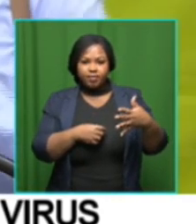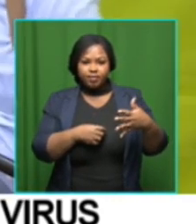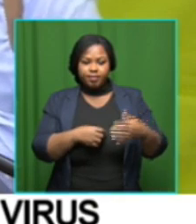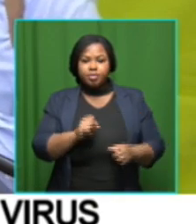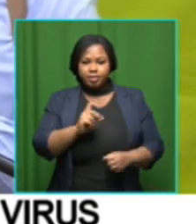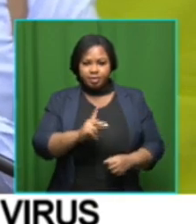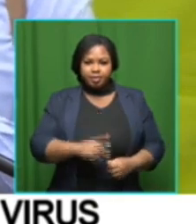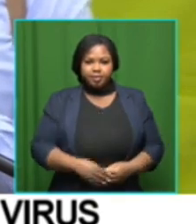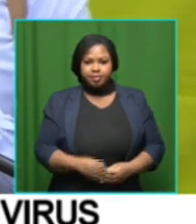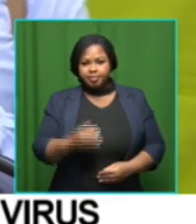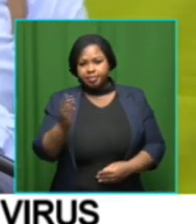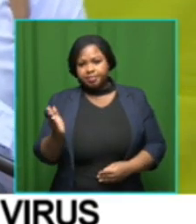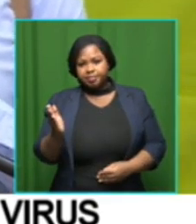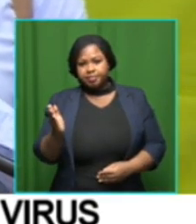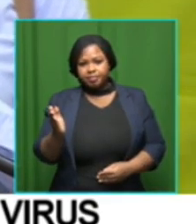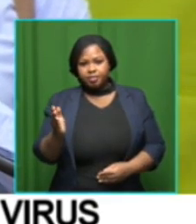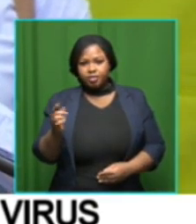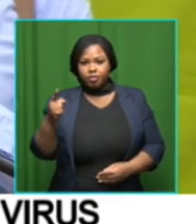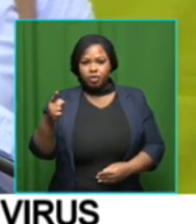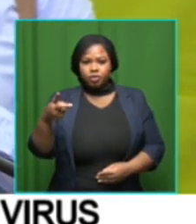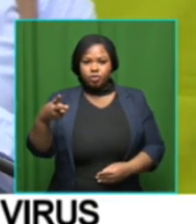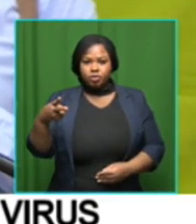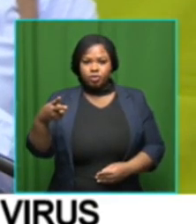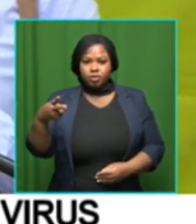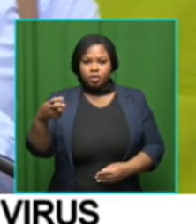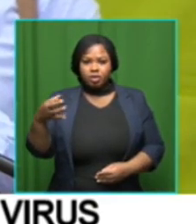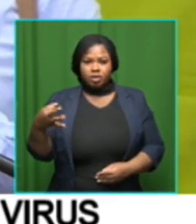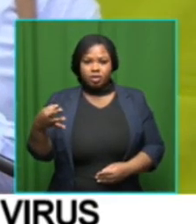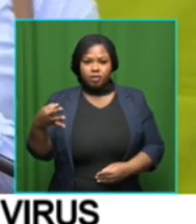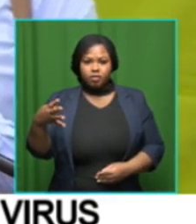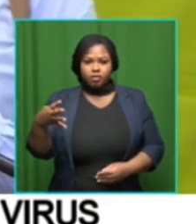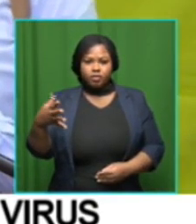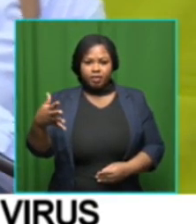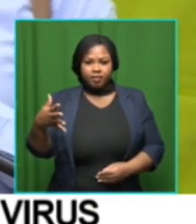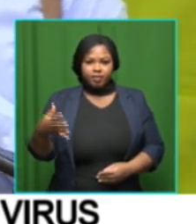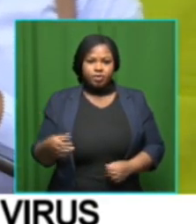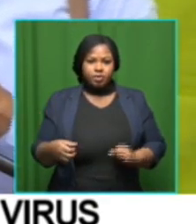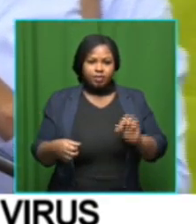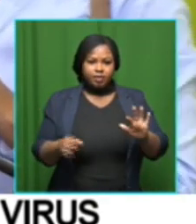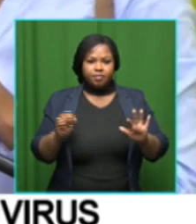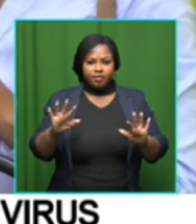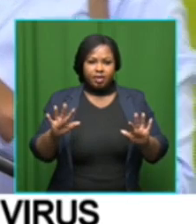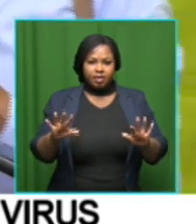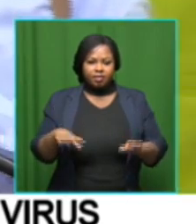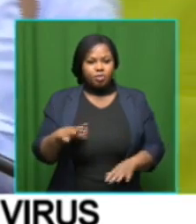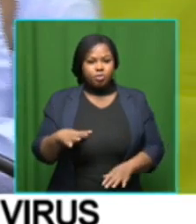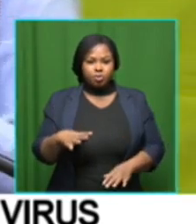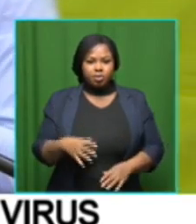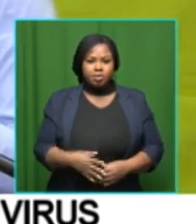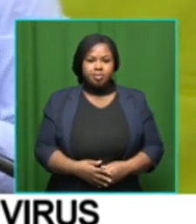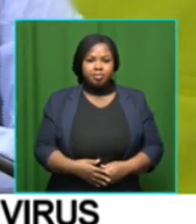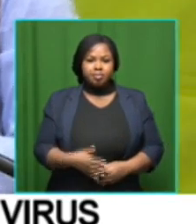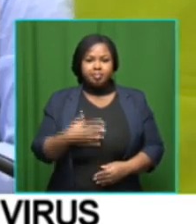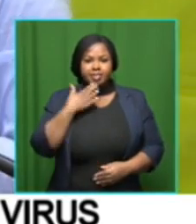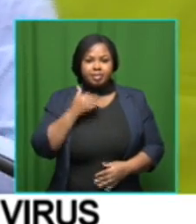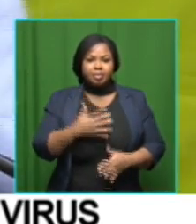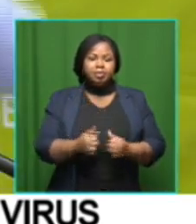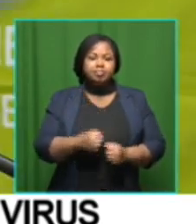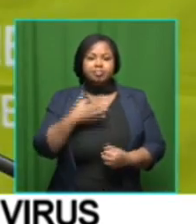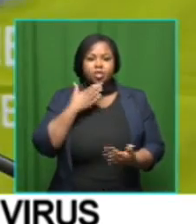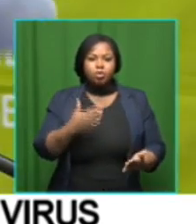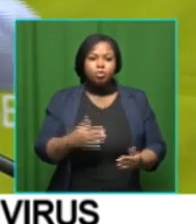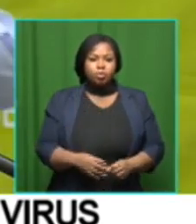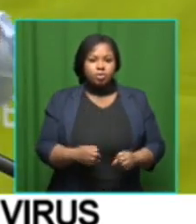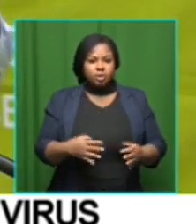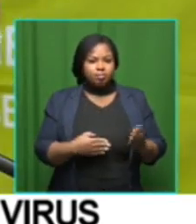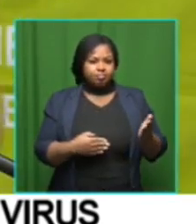All right. And then on this side, we have 1, 2, 3, 4, 5. Okay, we'll wrap it at that, please, colleagues. Thank you. We'll